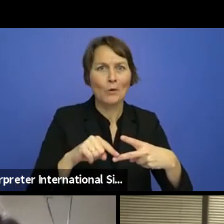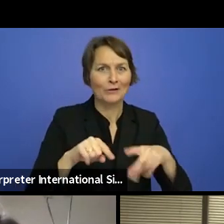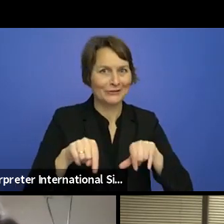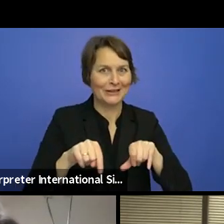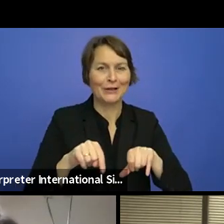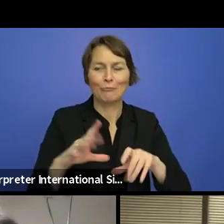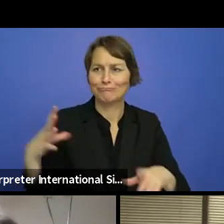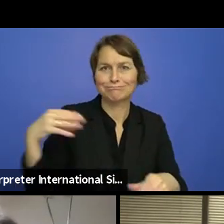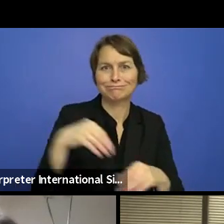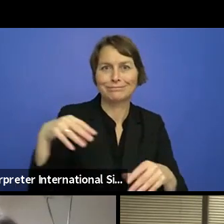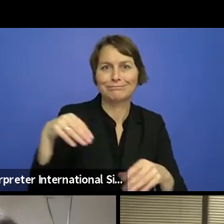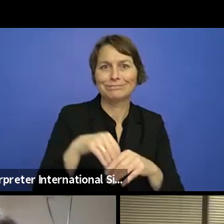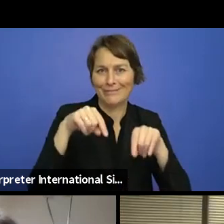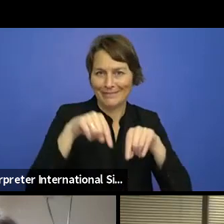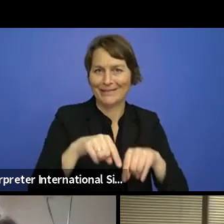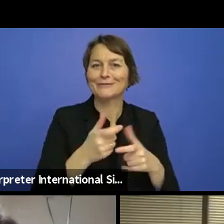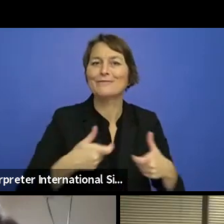moment. And